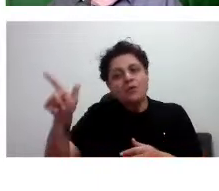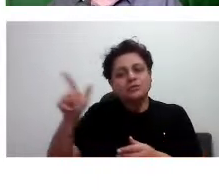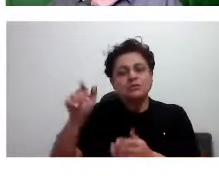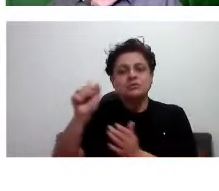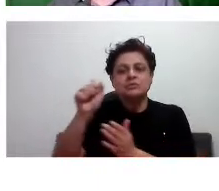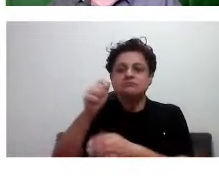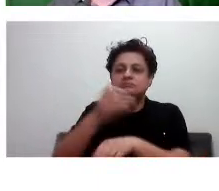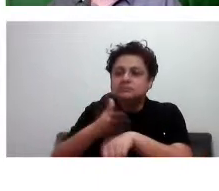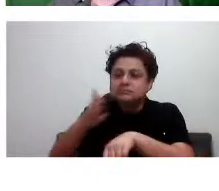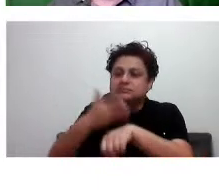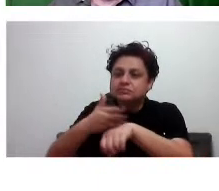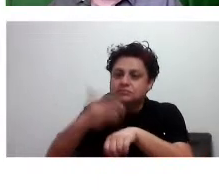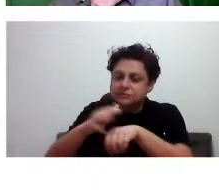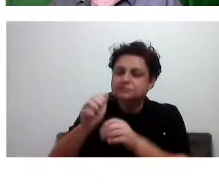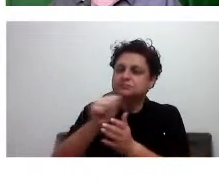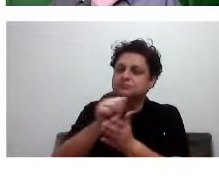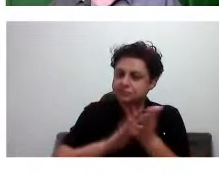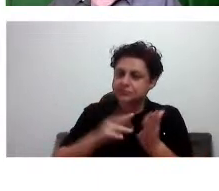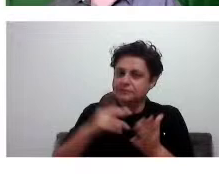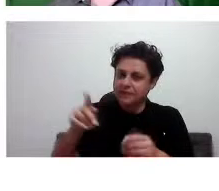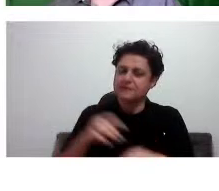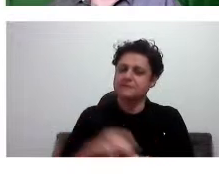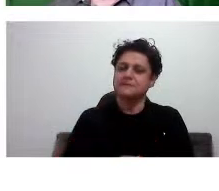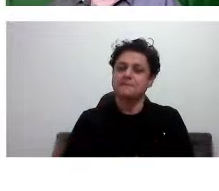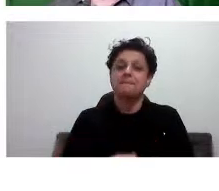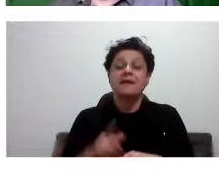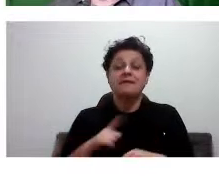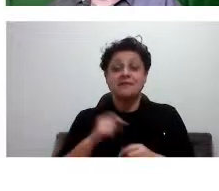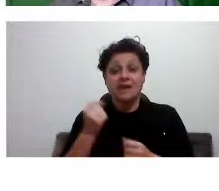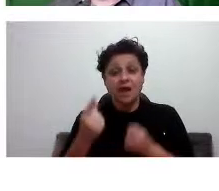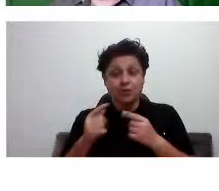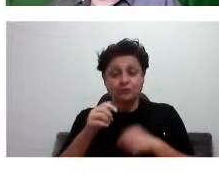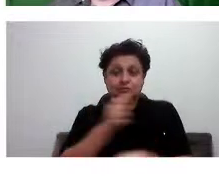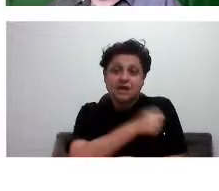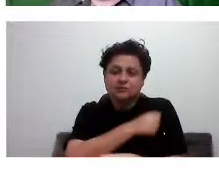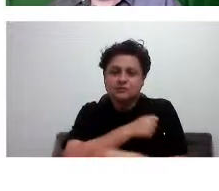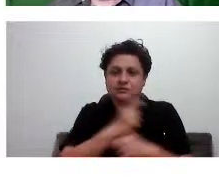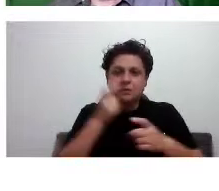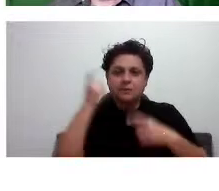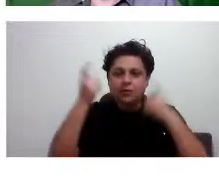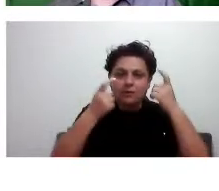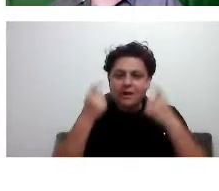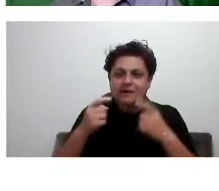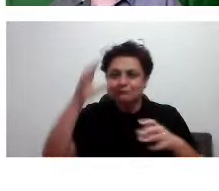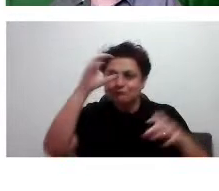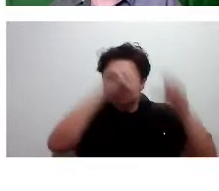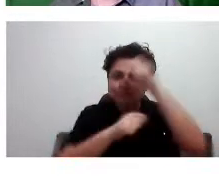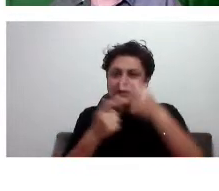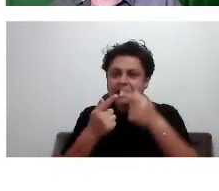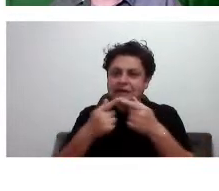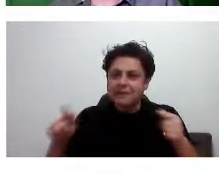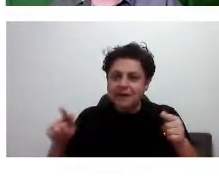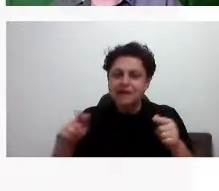are anxious about their spelling and grammar, for example, might find this of particular value.